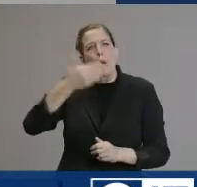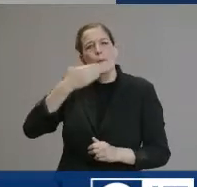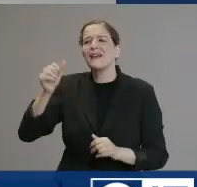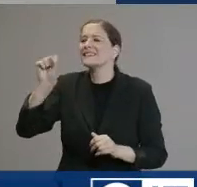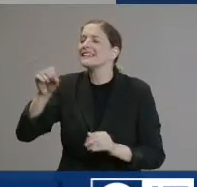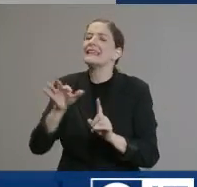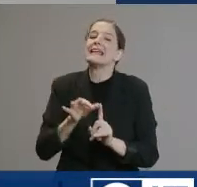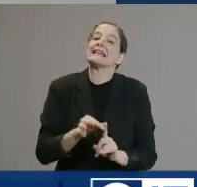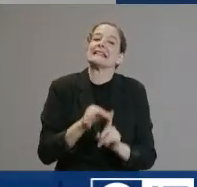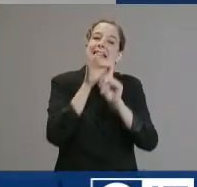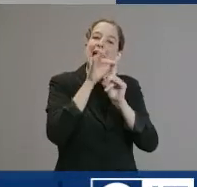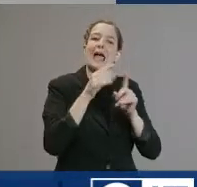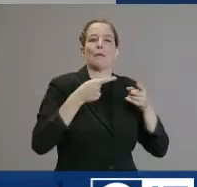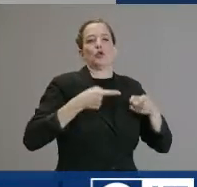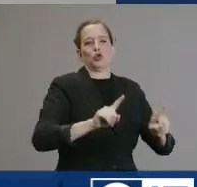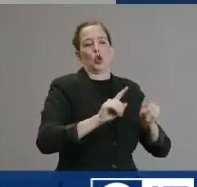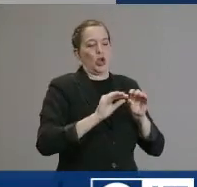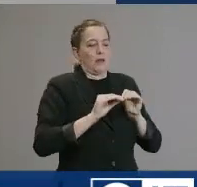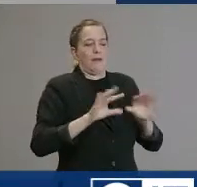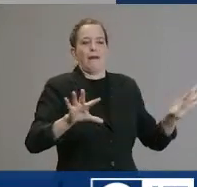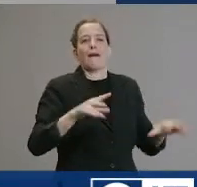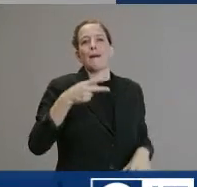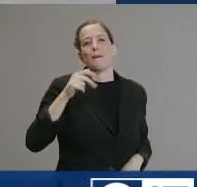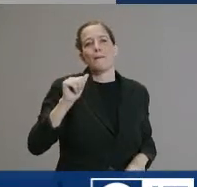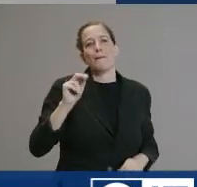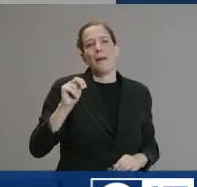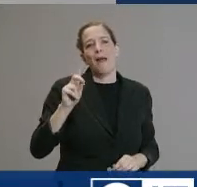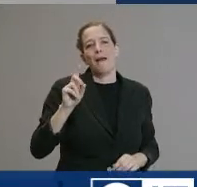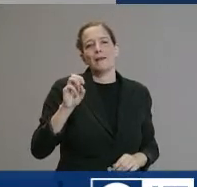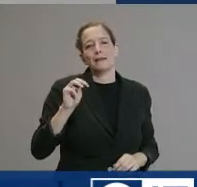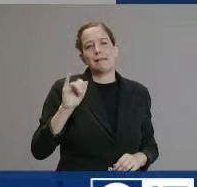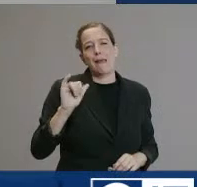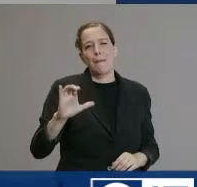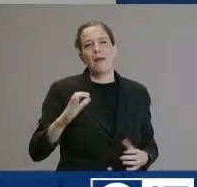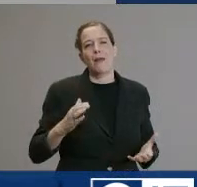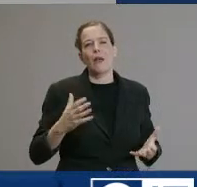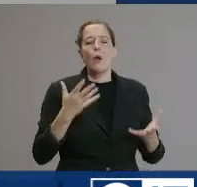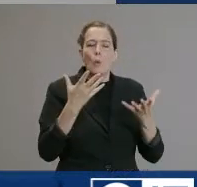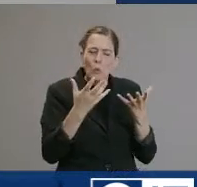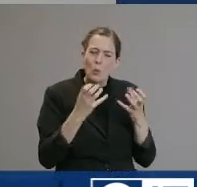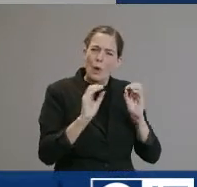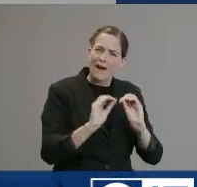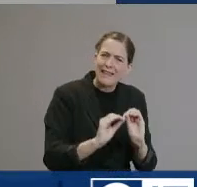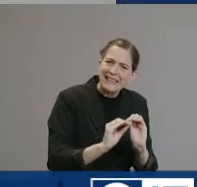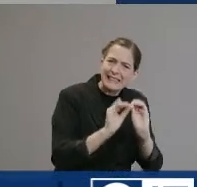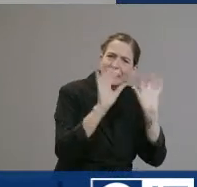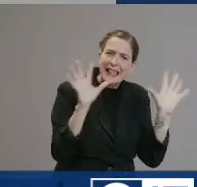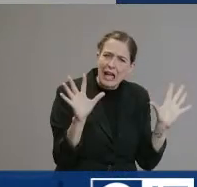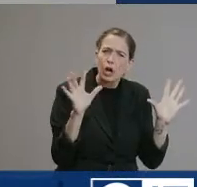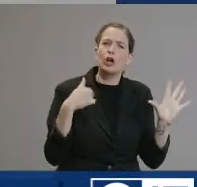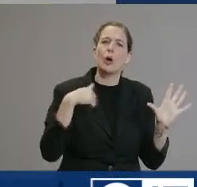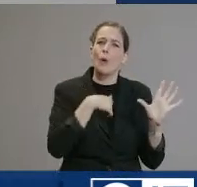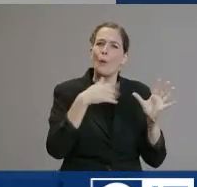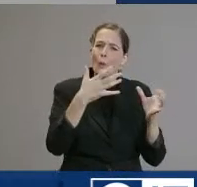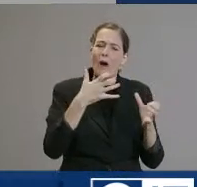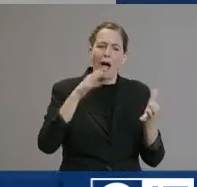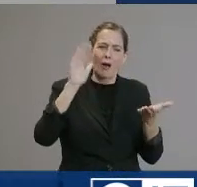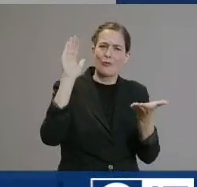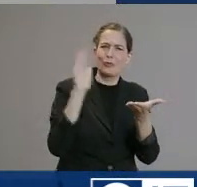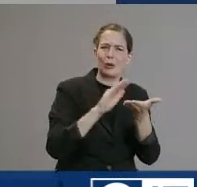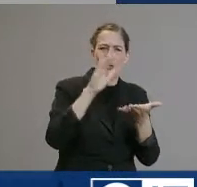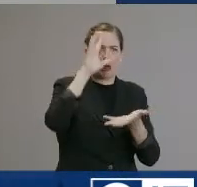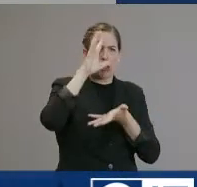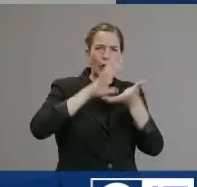our citizens, and we want to reduce the confusion that's happened across the state and across the country. It's